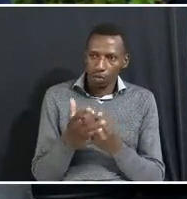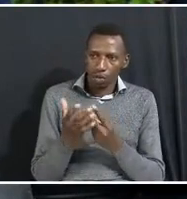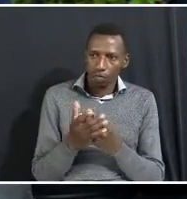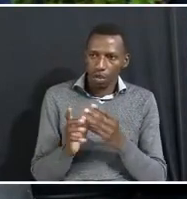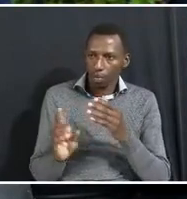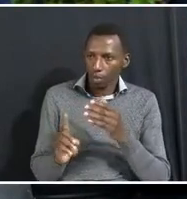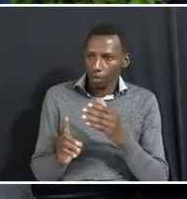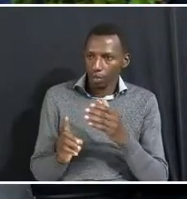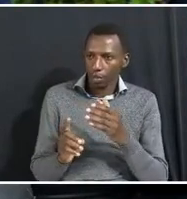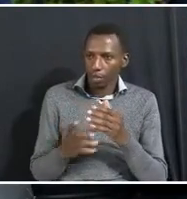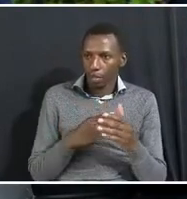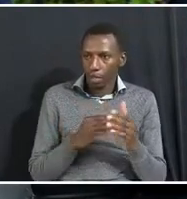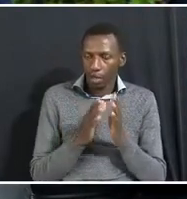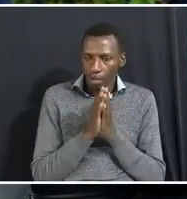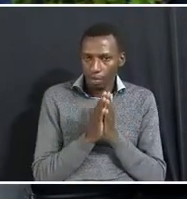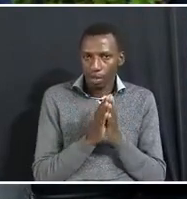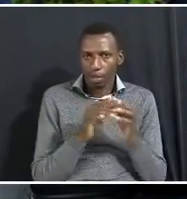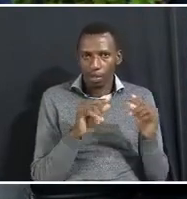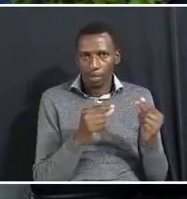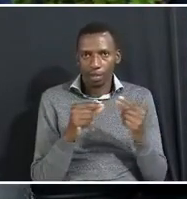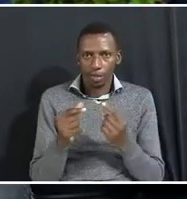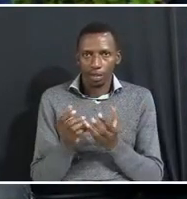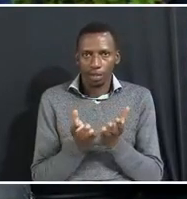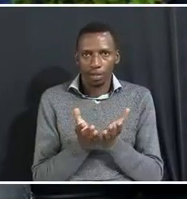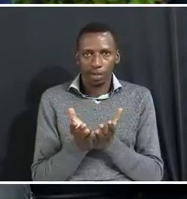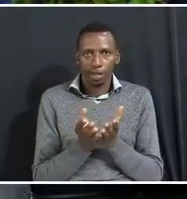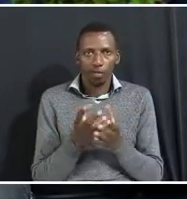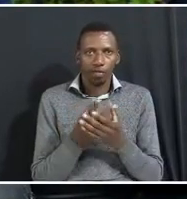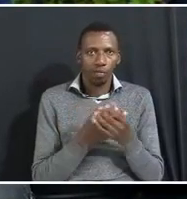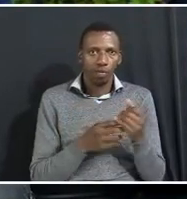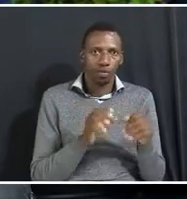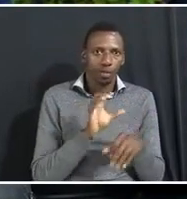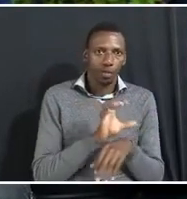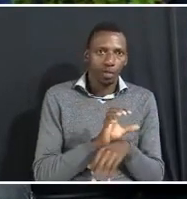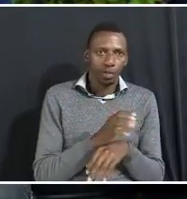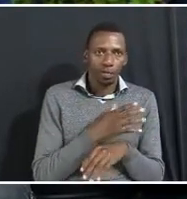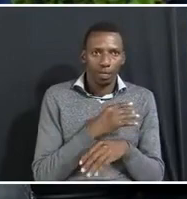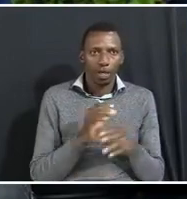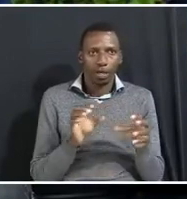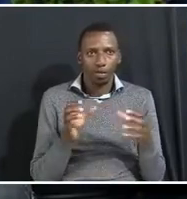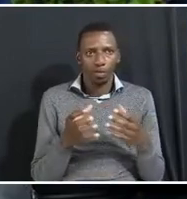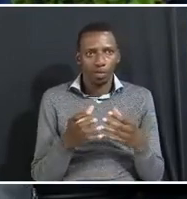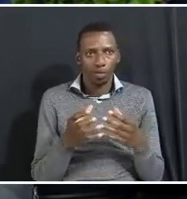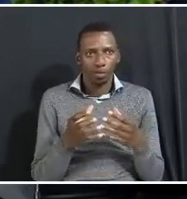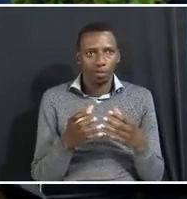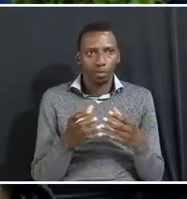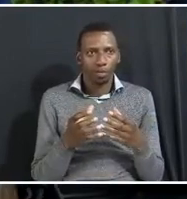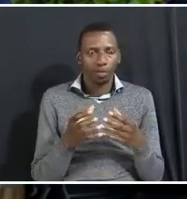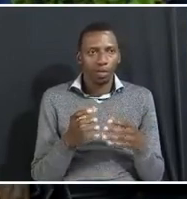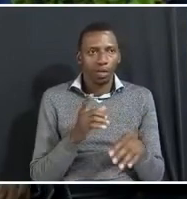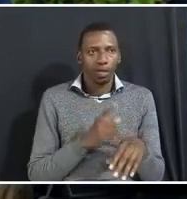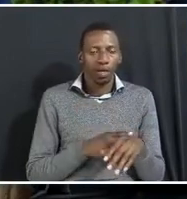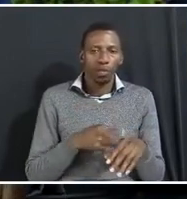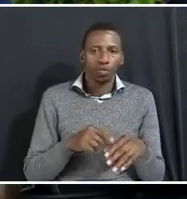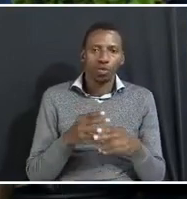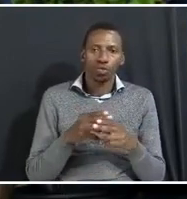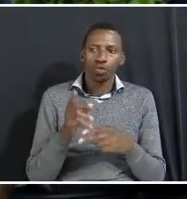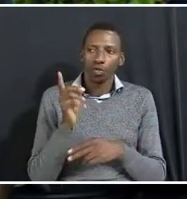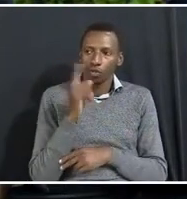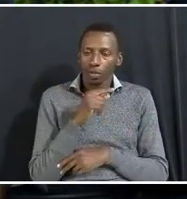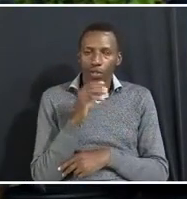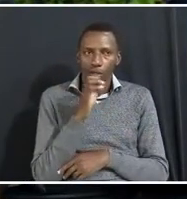and prayer cells, serve both the church and the community. So as we are winding up,